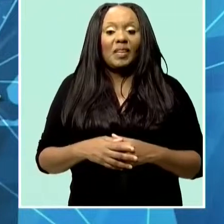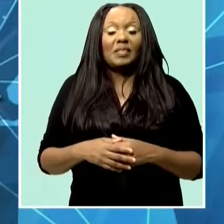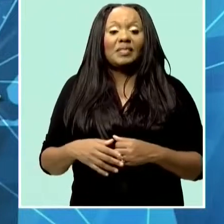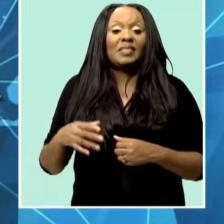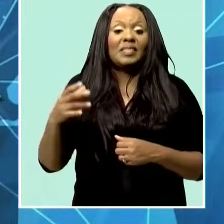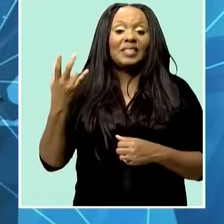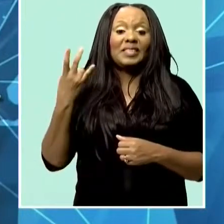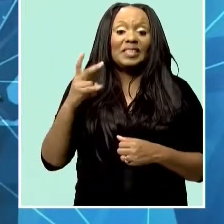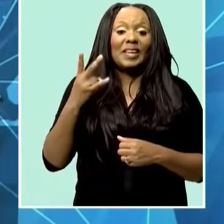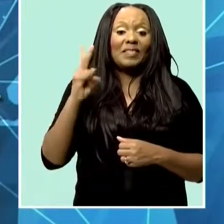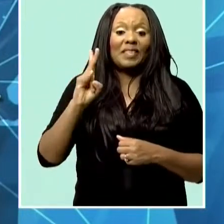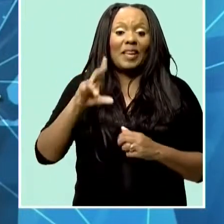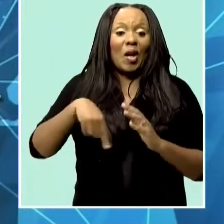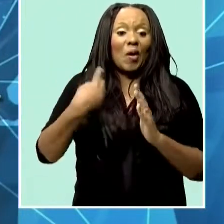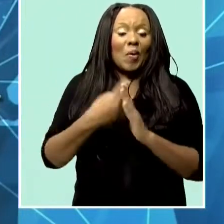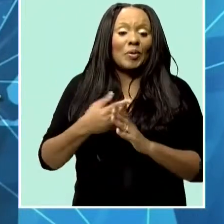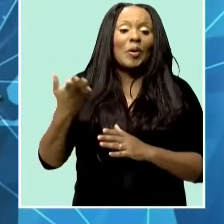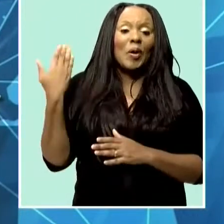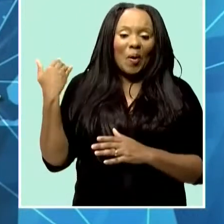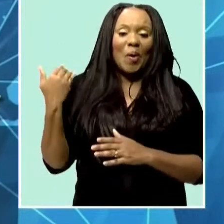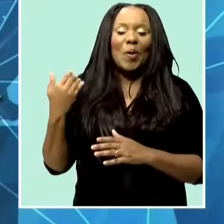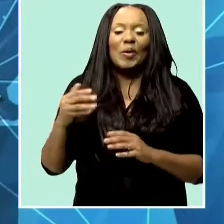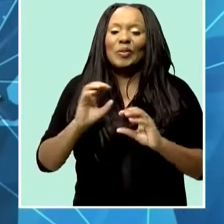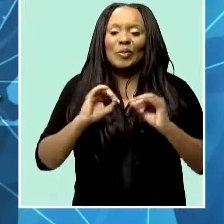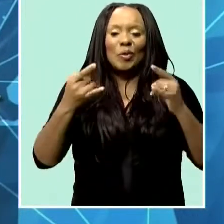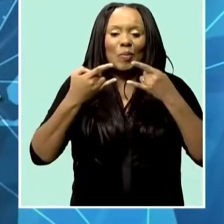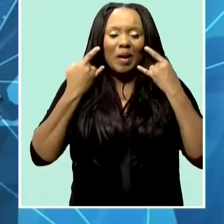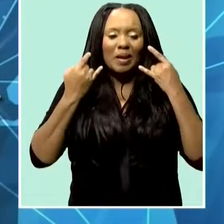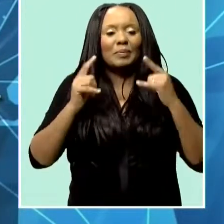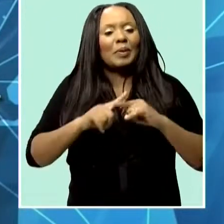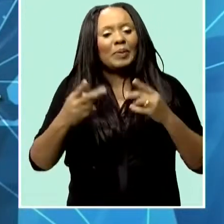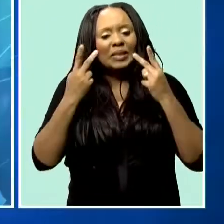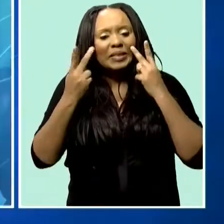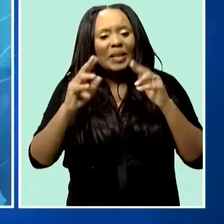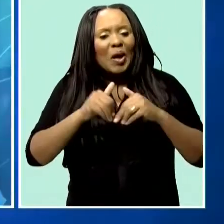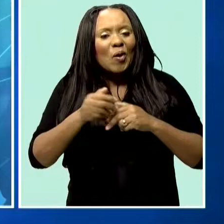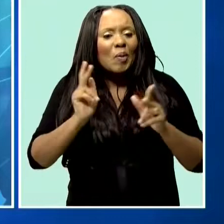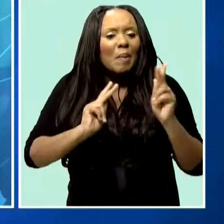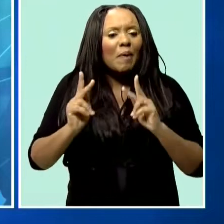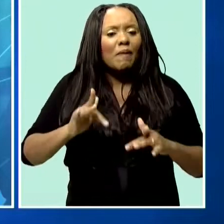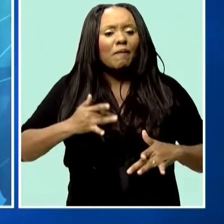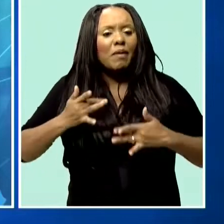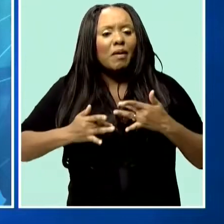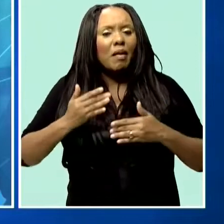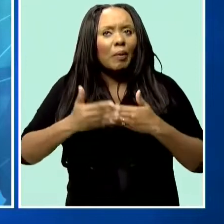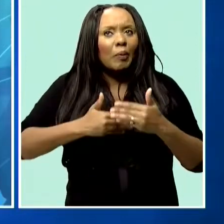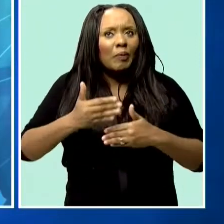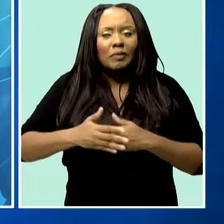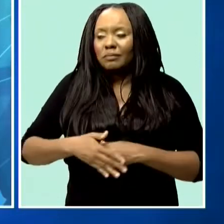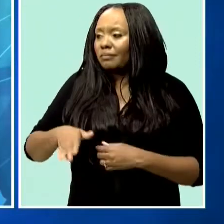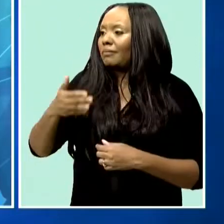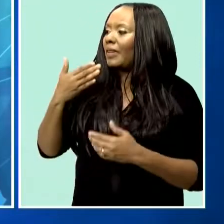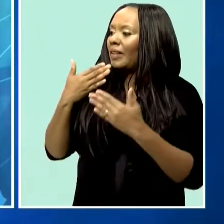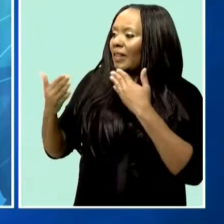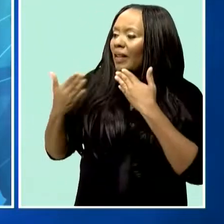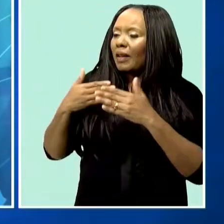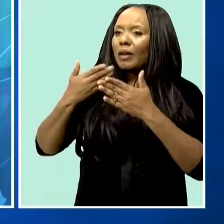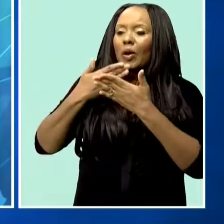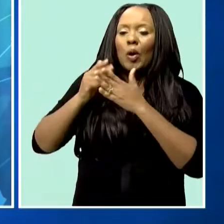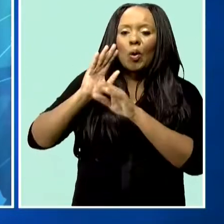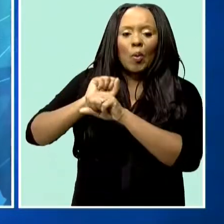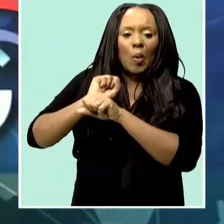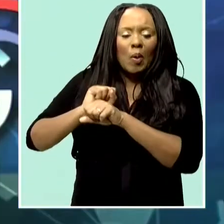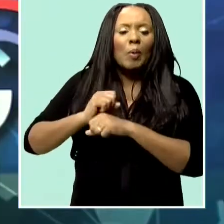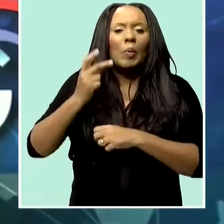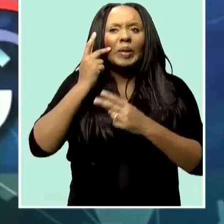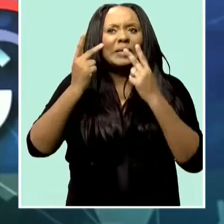mandate came into effect, so we'll see what happens over the next few days. Okay, great work, Shane. Obviously, we're going to continue to watch